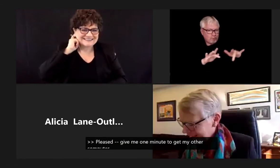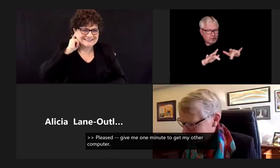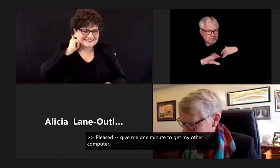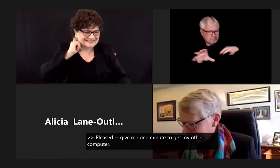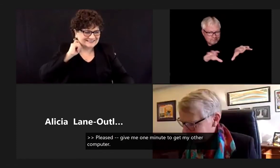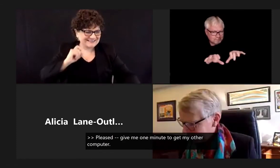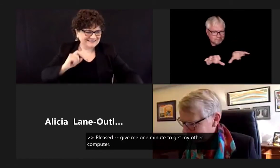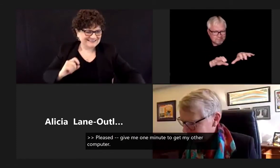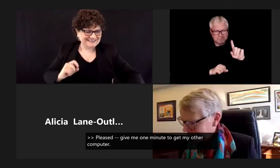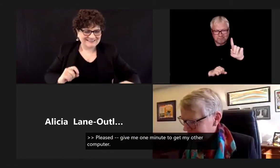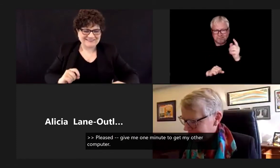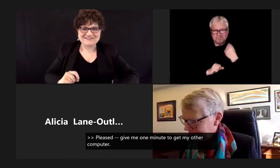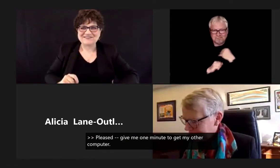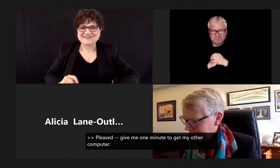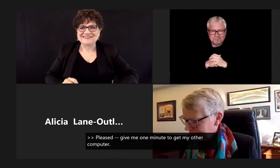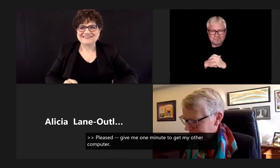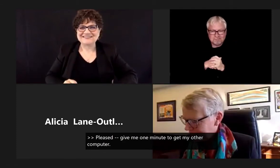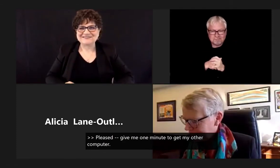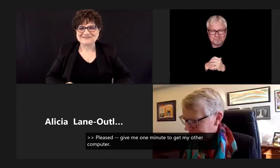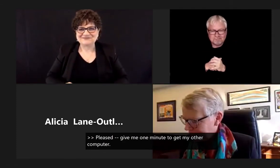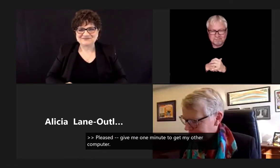Sure, of course. Of course.